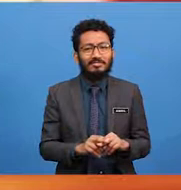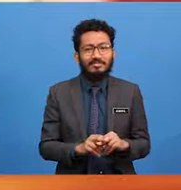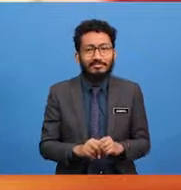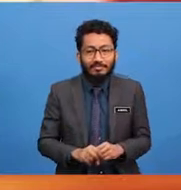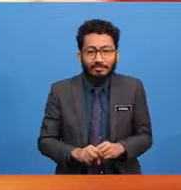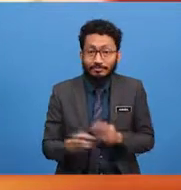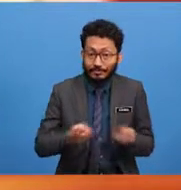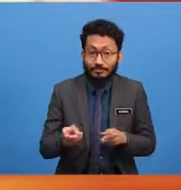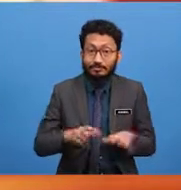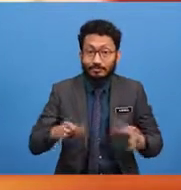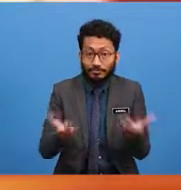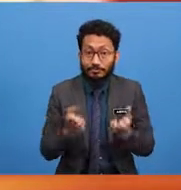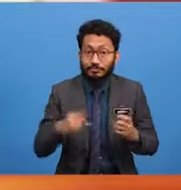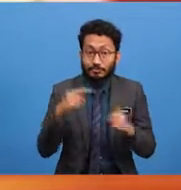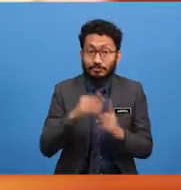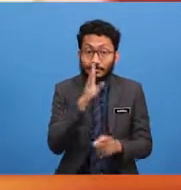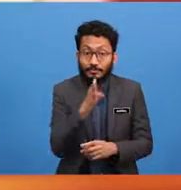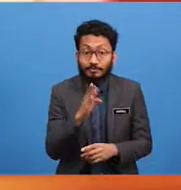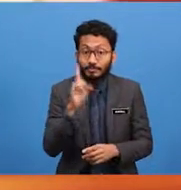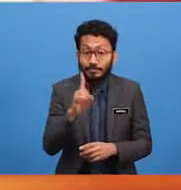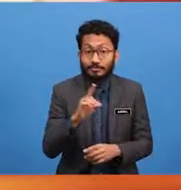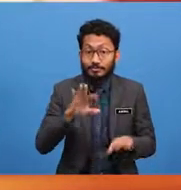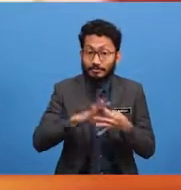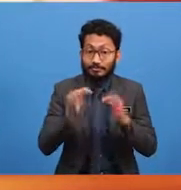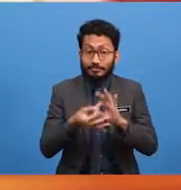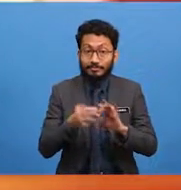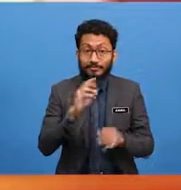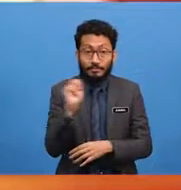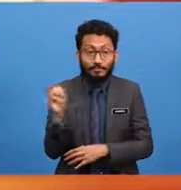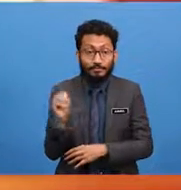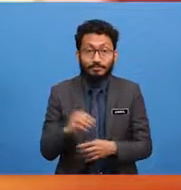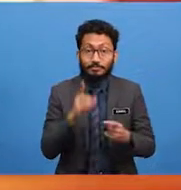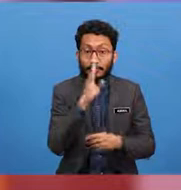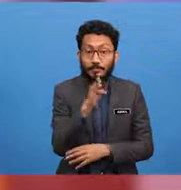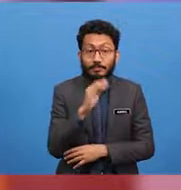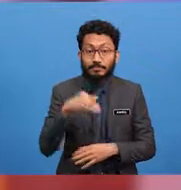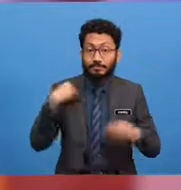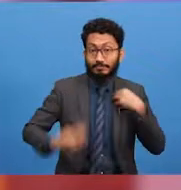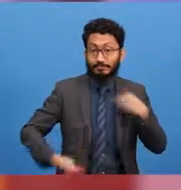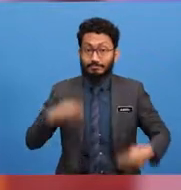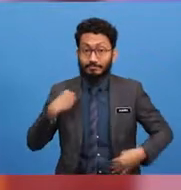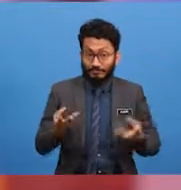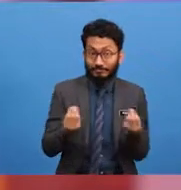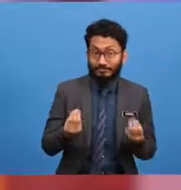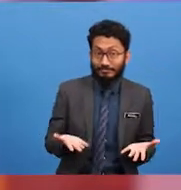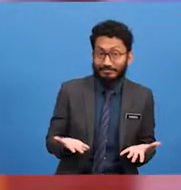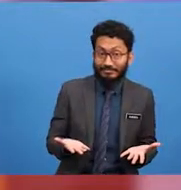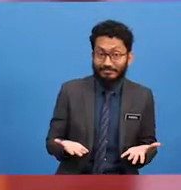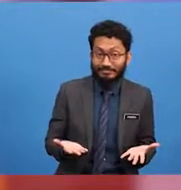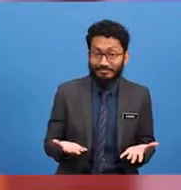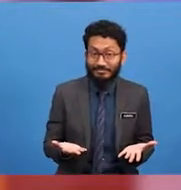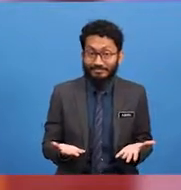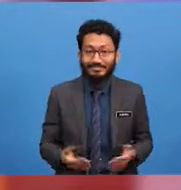Do you want to be like one of them? To be a model? Huh?